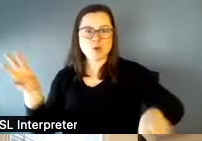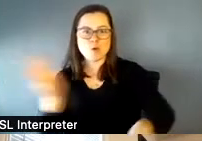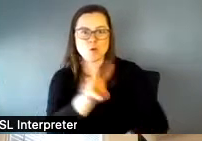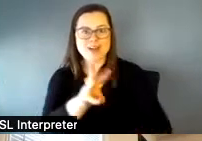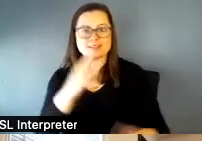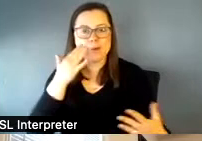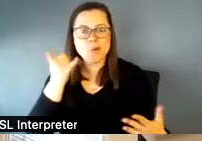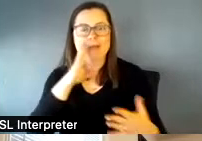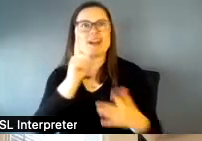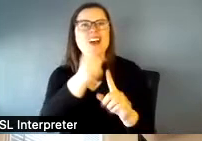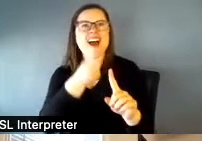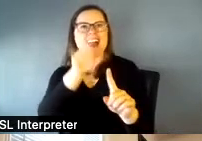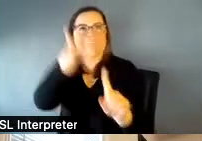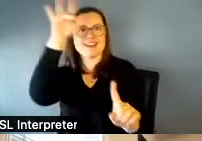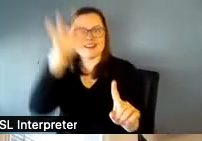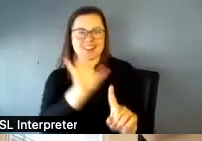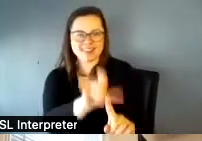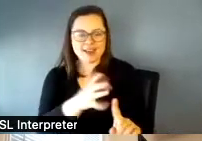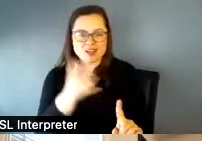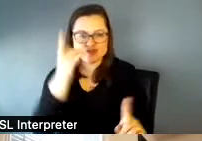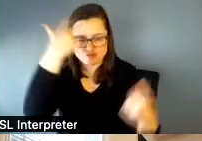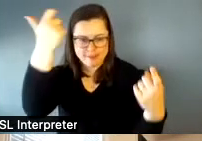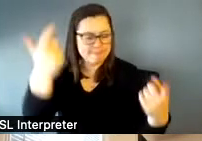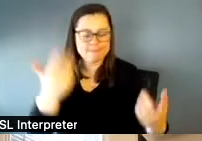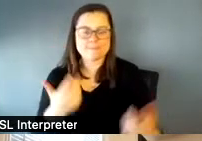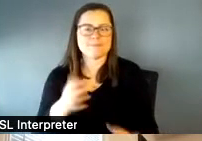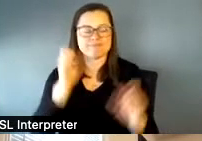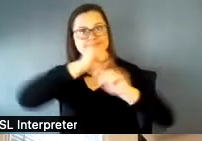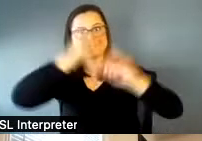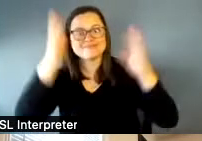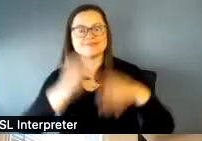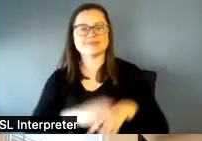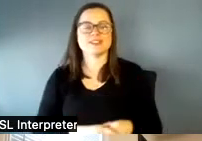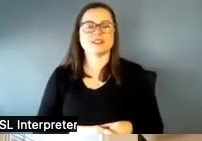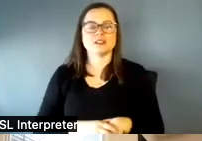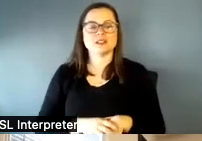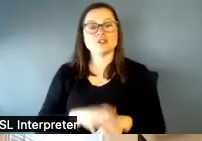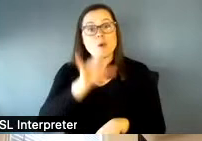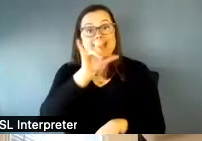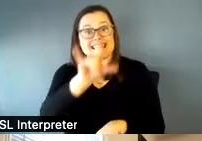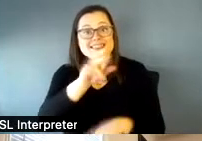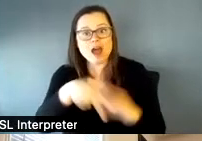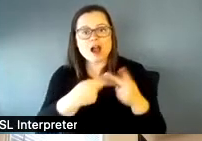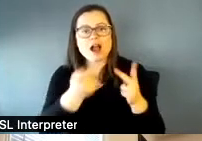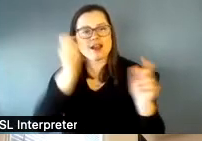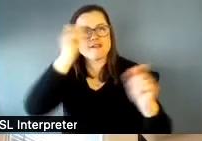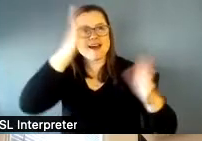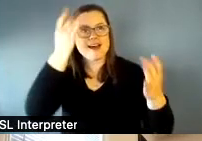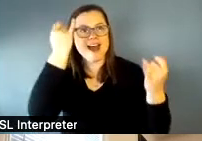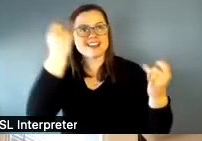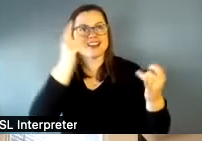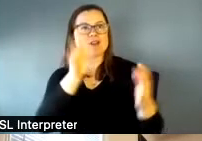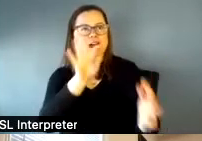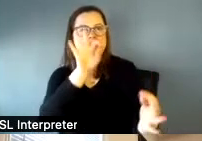and so in that erasure, in that kind of idealization, kind